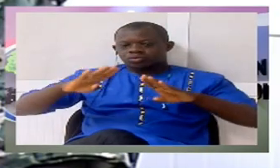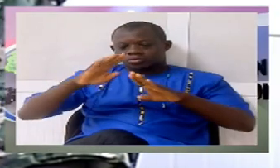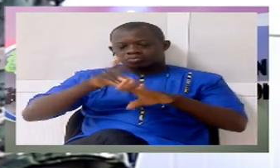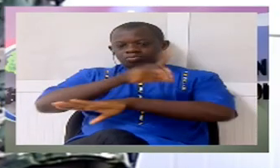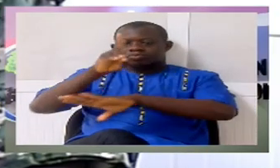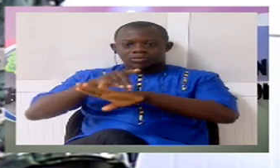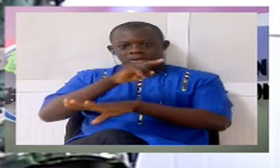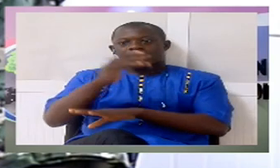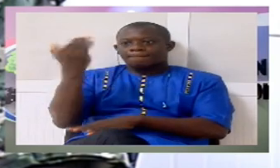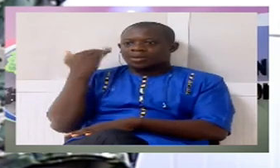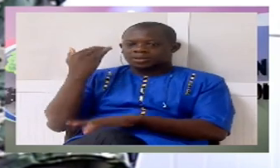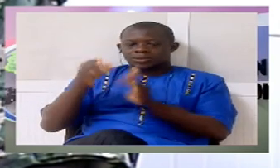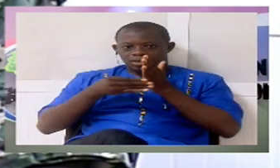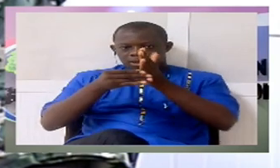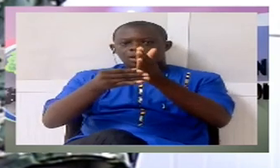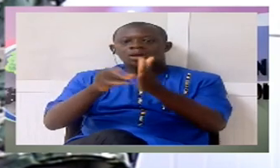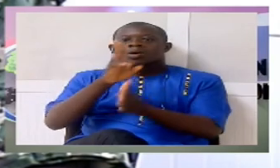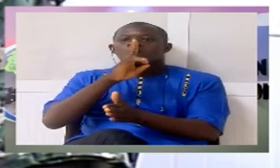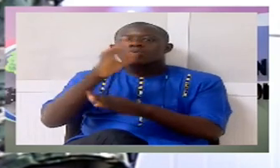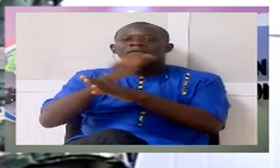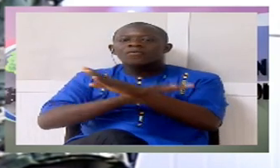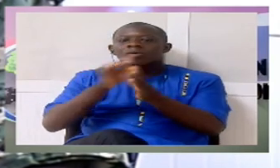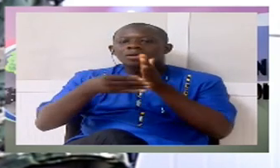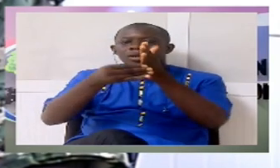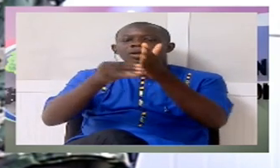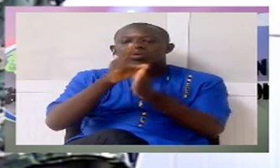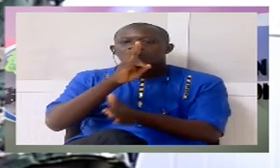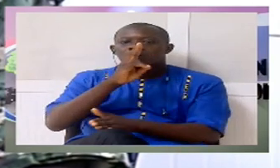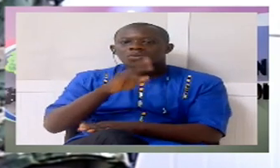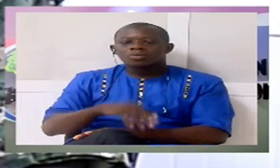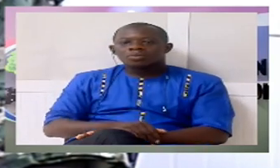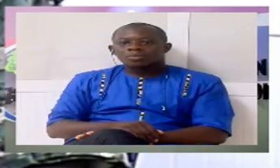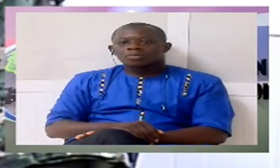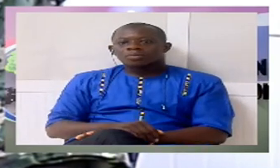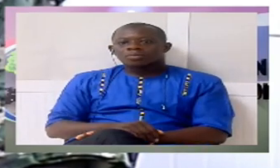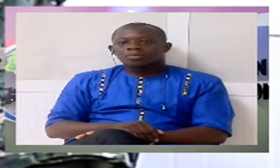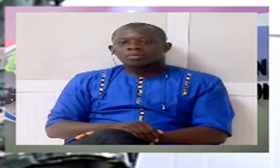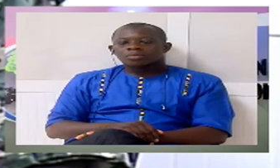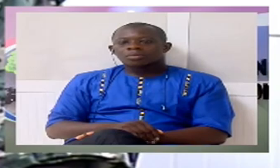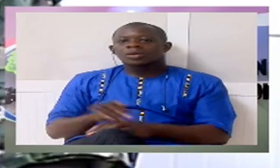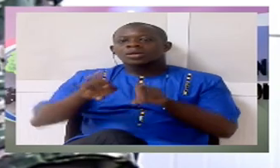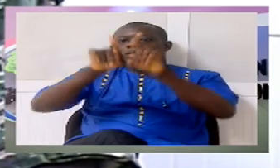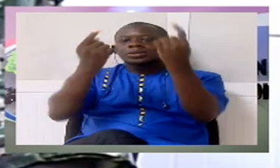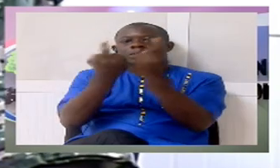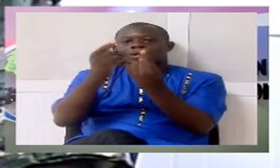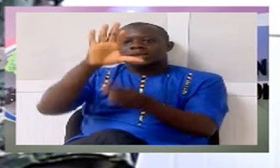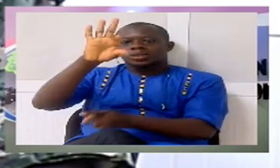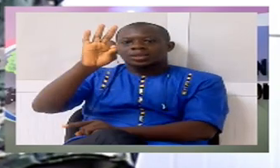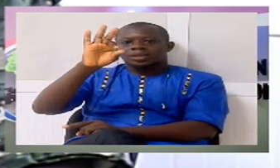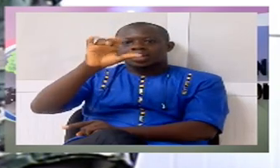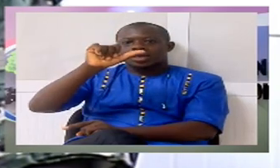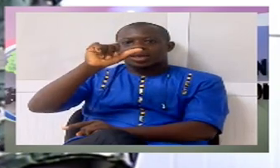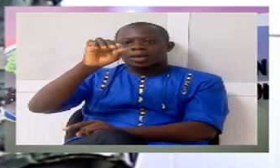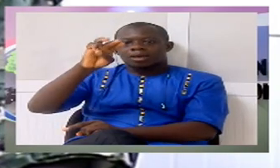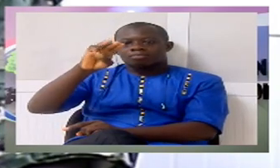former commander be our former commander. Which commander was that? I know your commander be General Tamba, always W emphasized the drop.